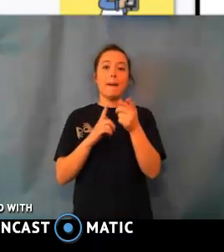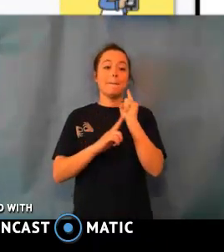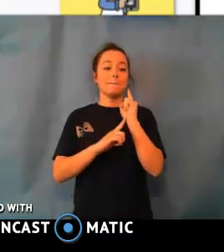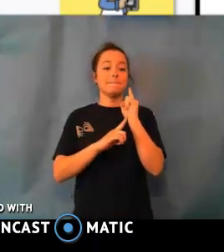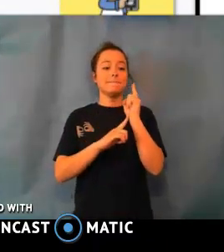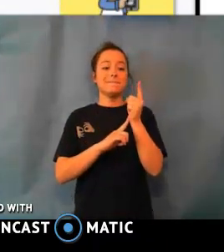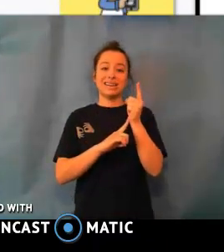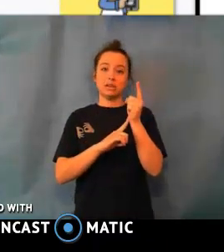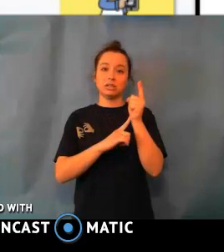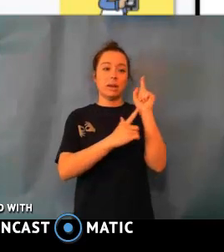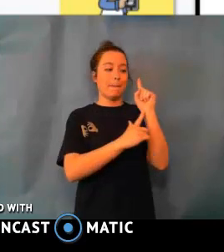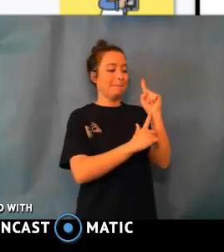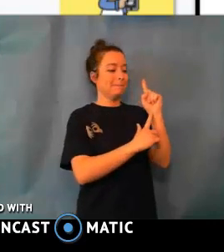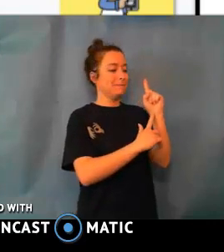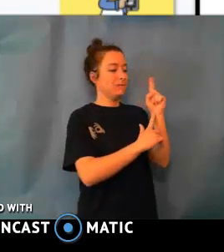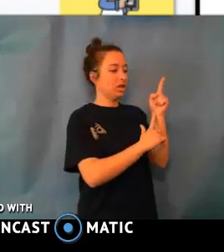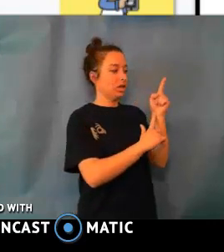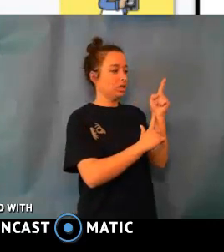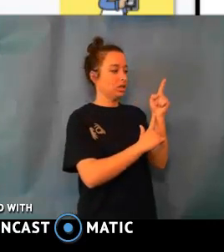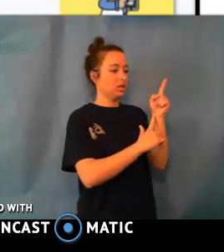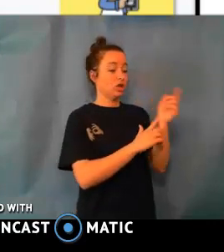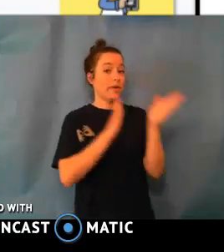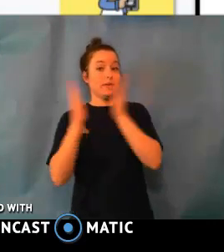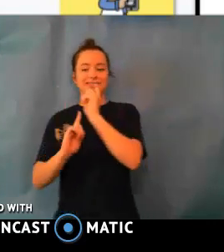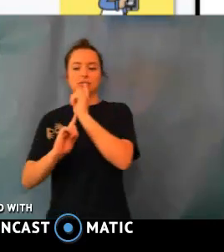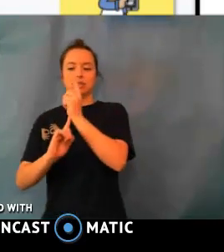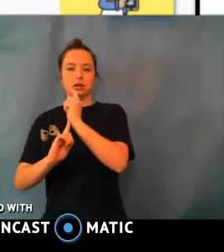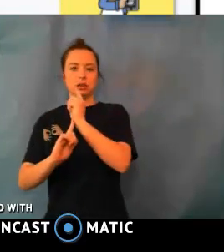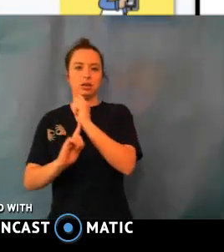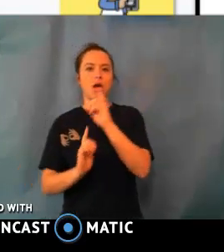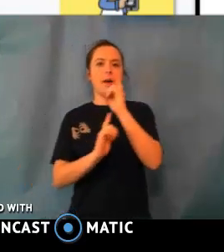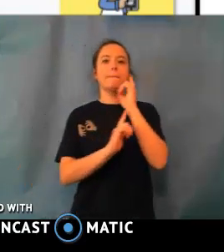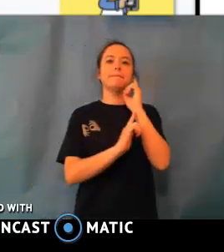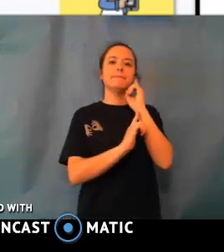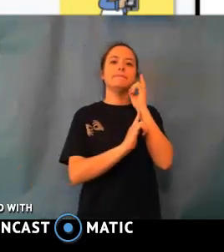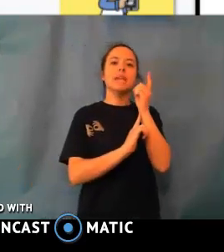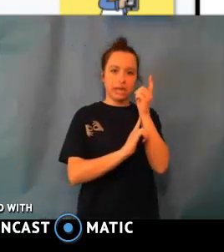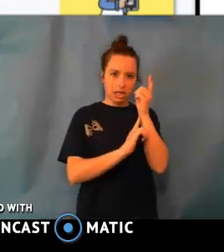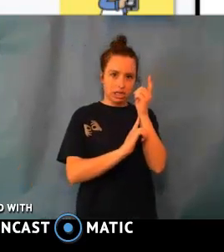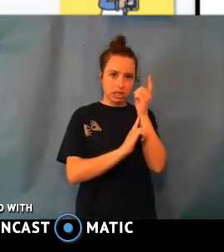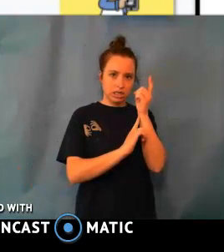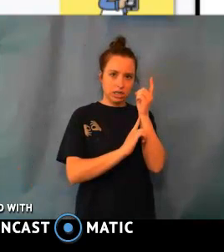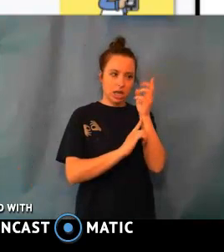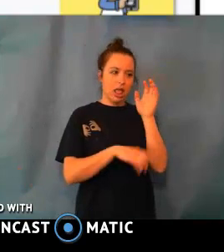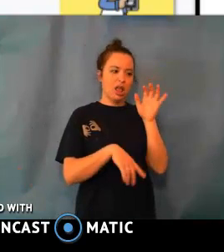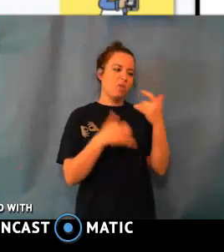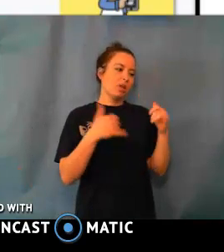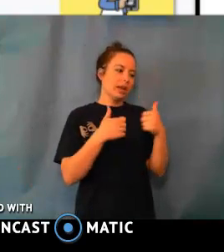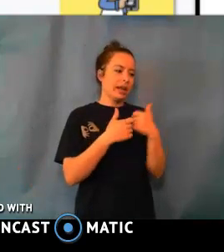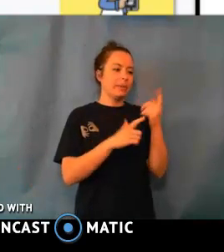are a little bit longer. So like playing a game would take